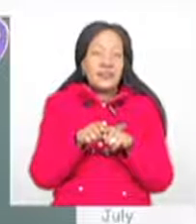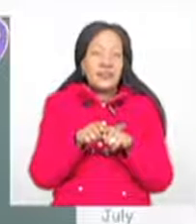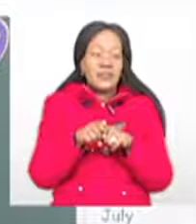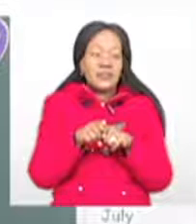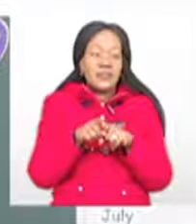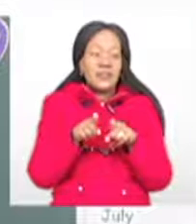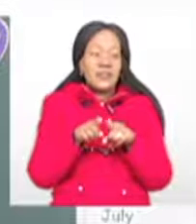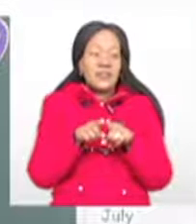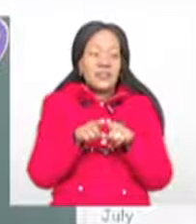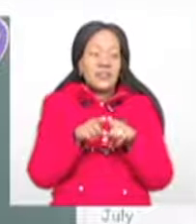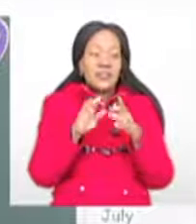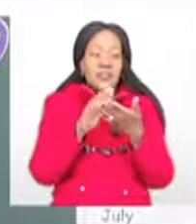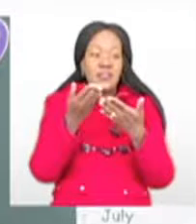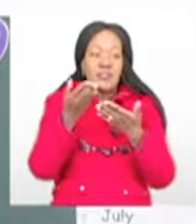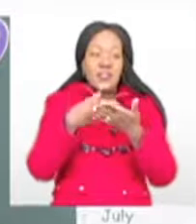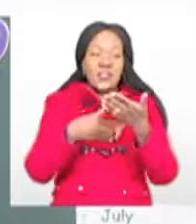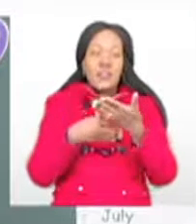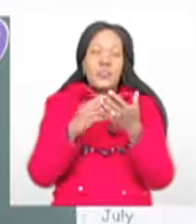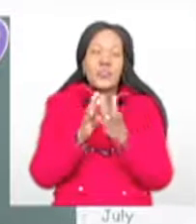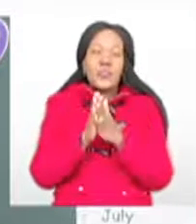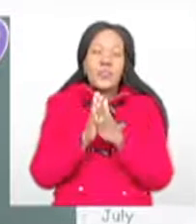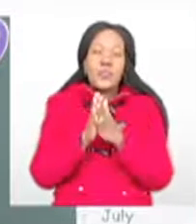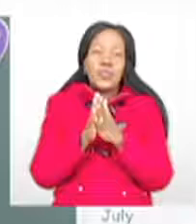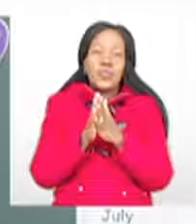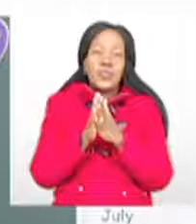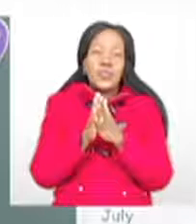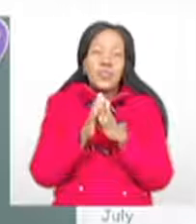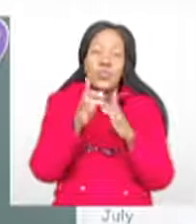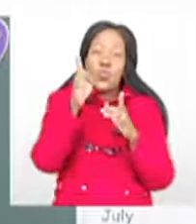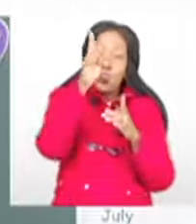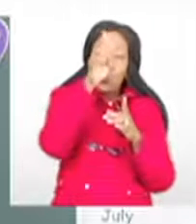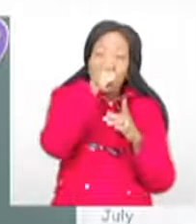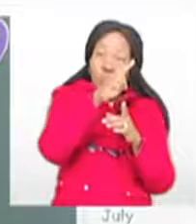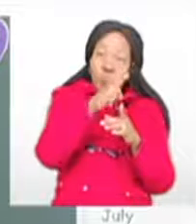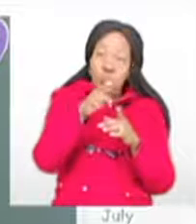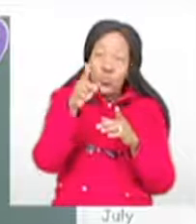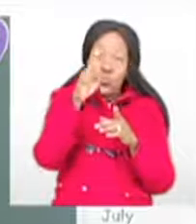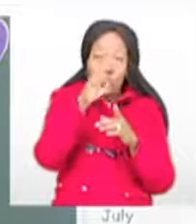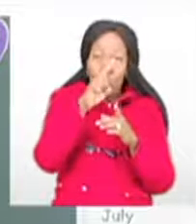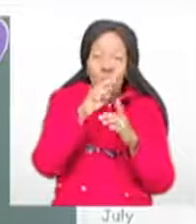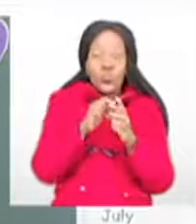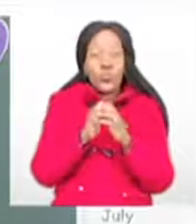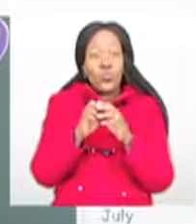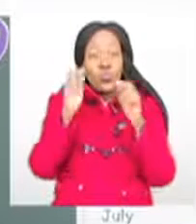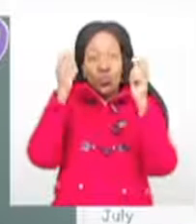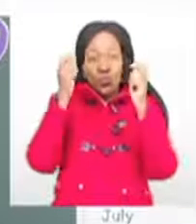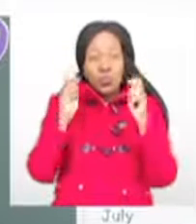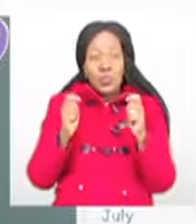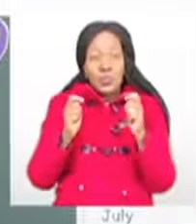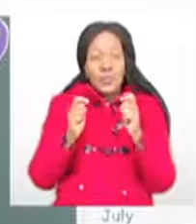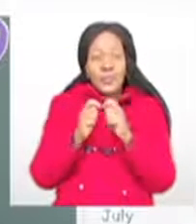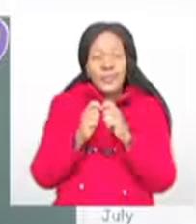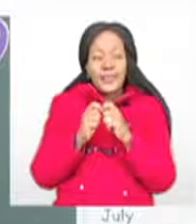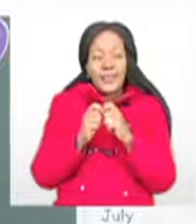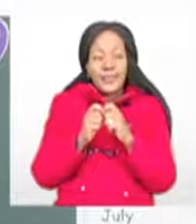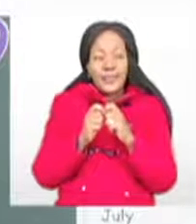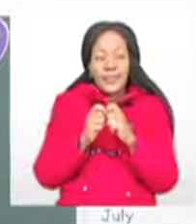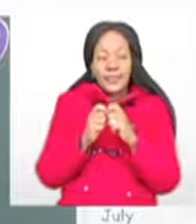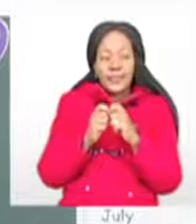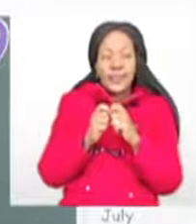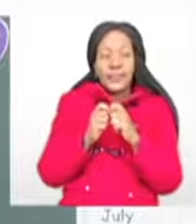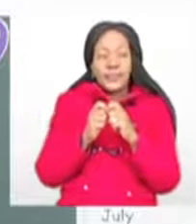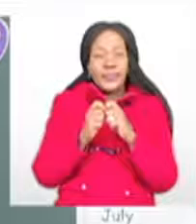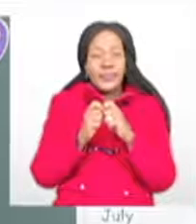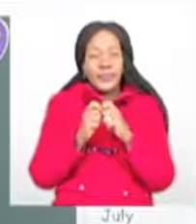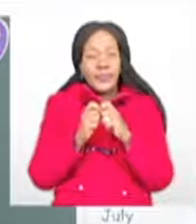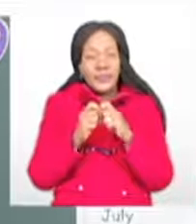page 9. We have oval shapes. There is one oval shape, and